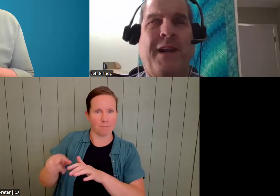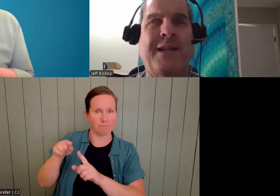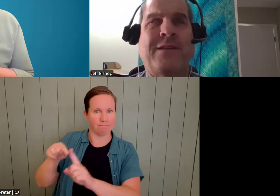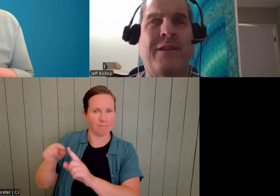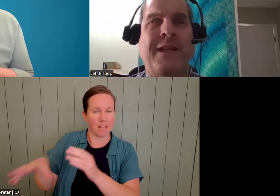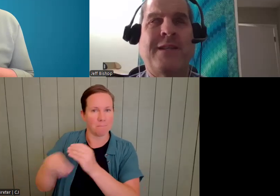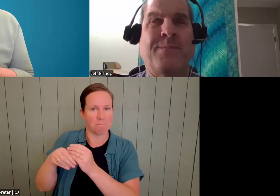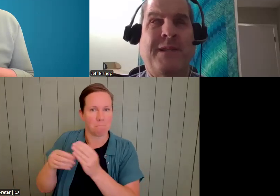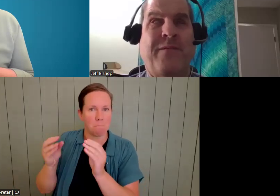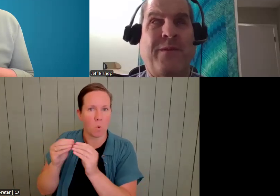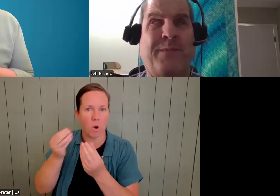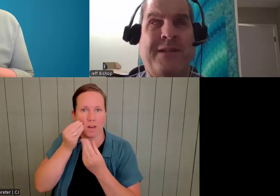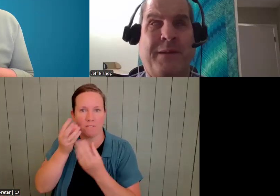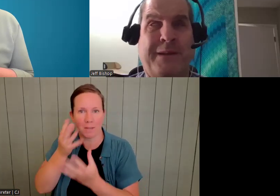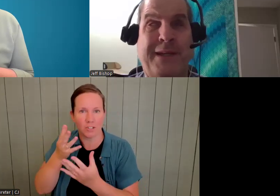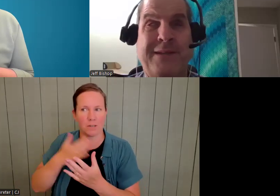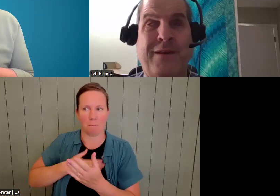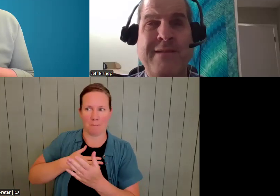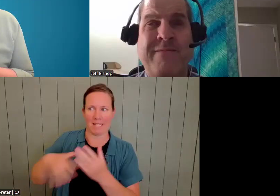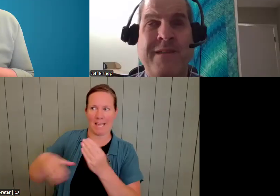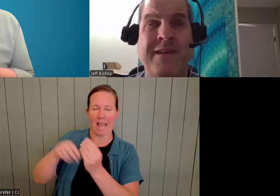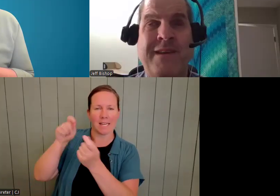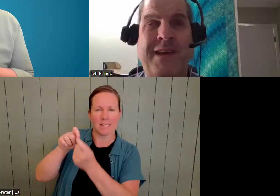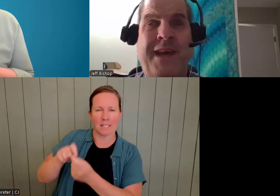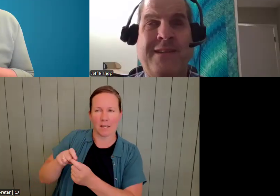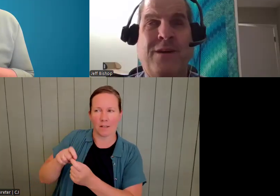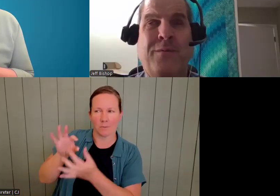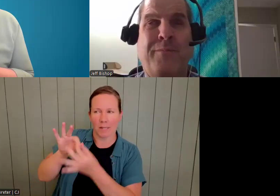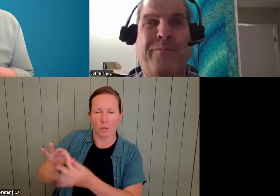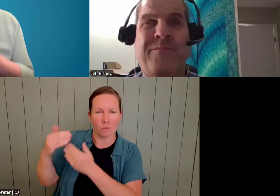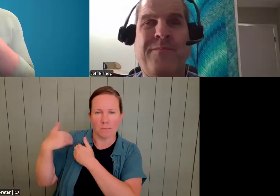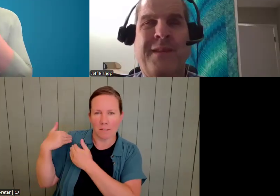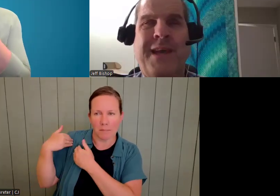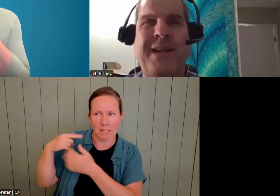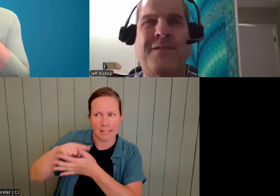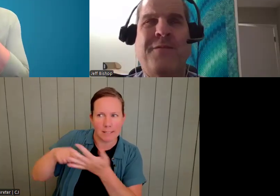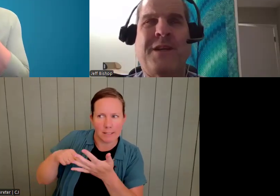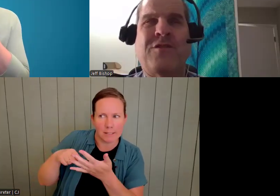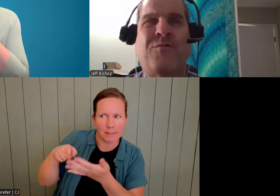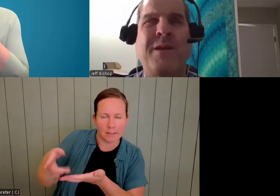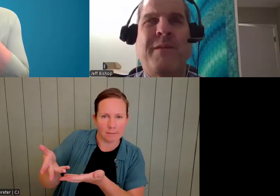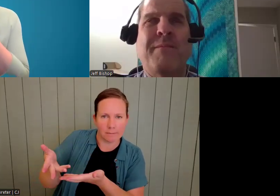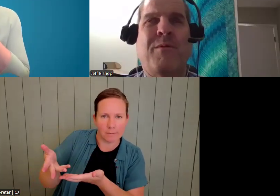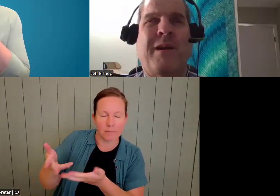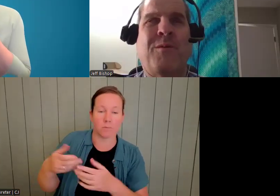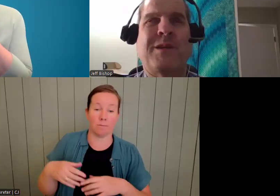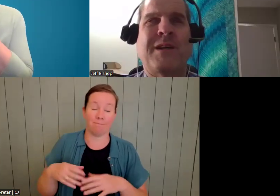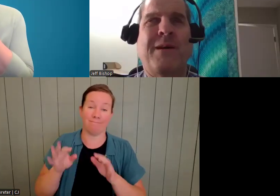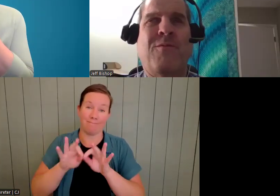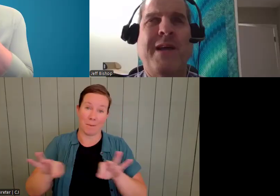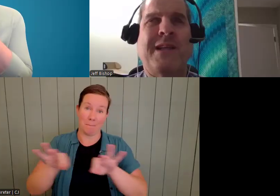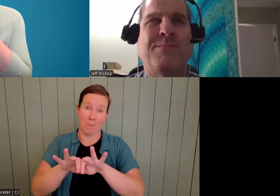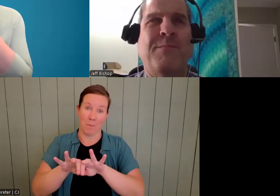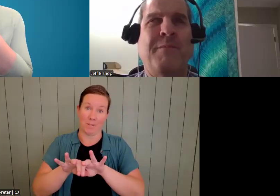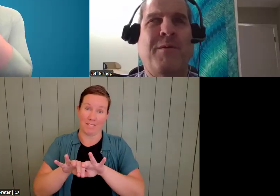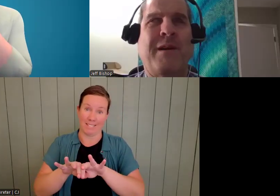as it relates to these specific responsibilities. Okay. And so that is extremely important. We'll talk about